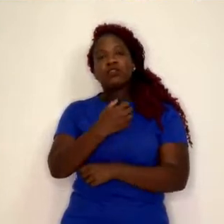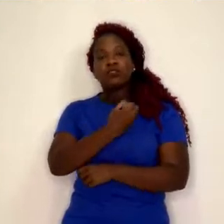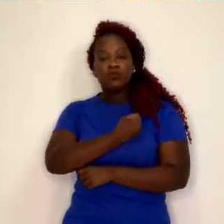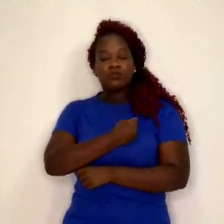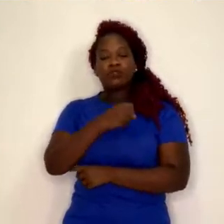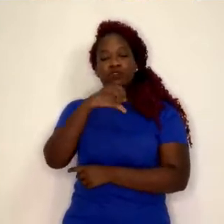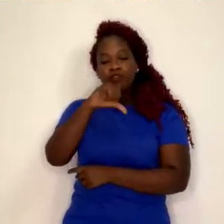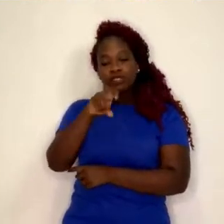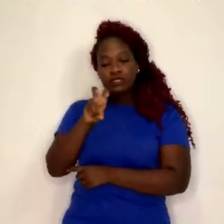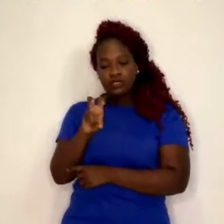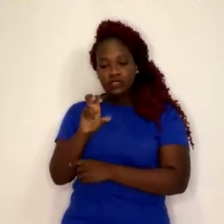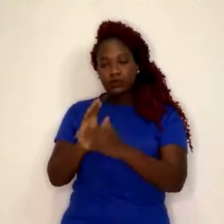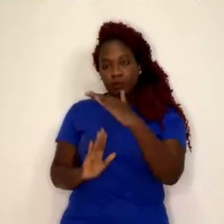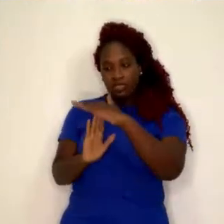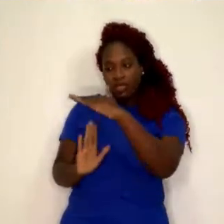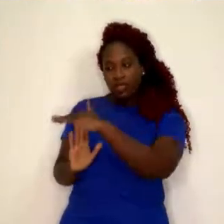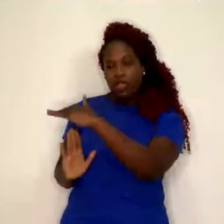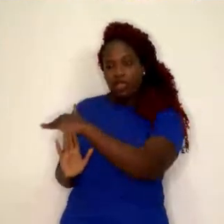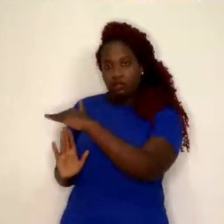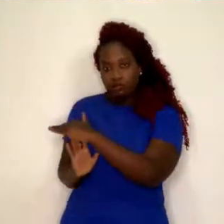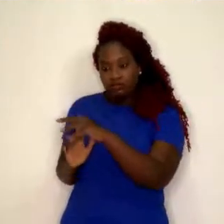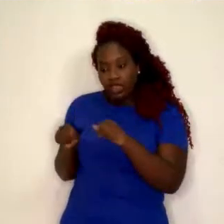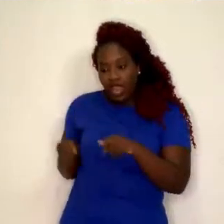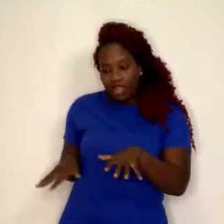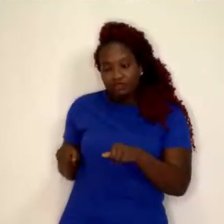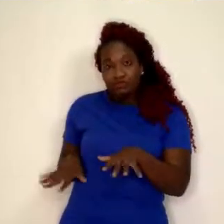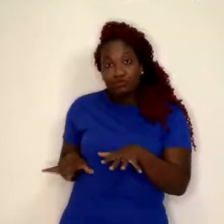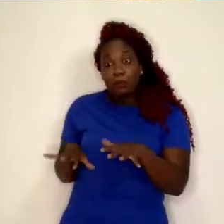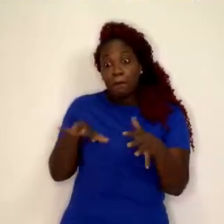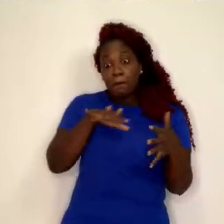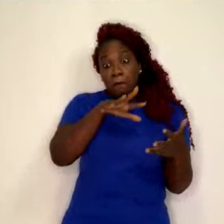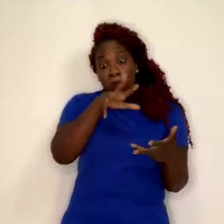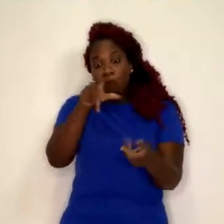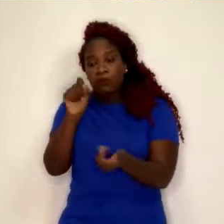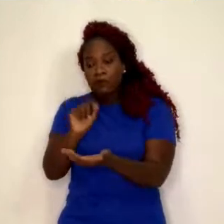95, because we are undergoing